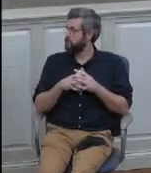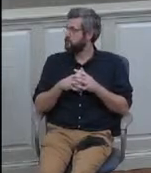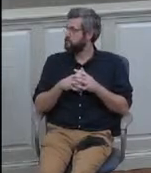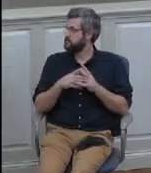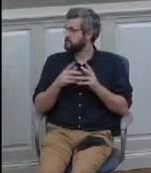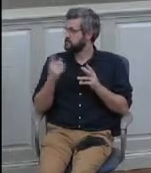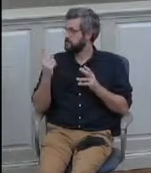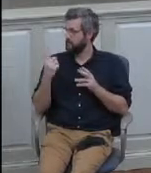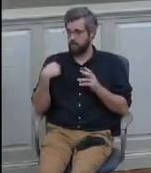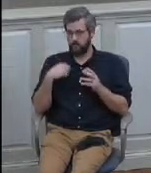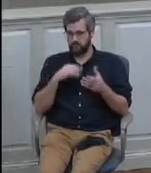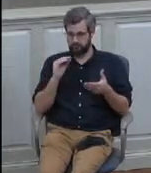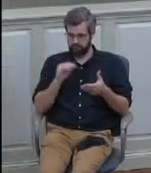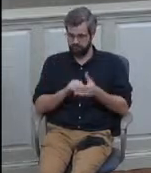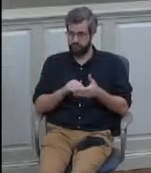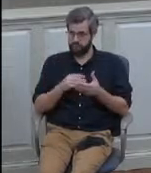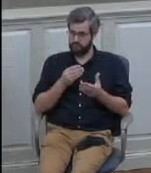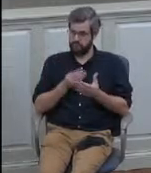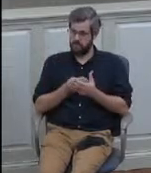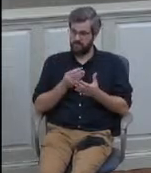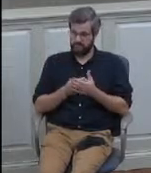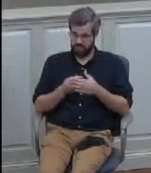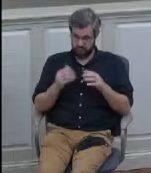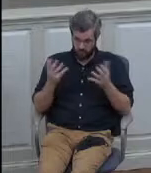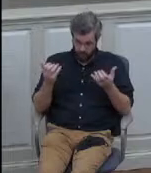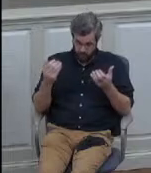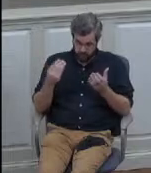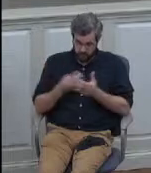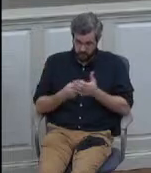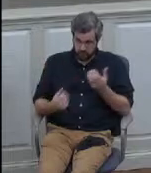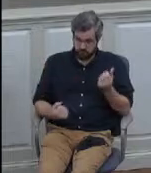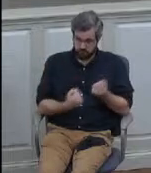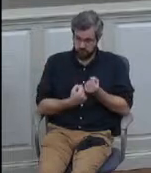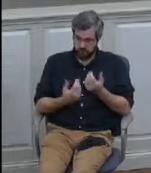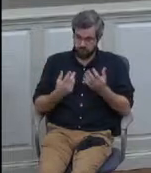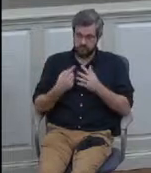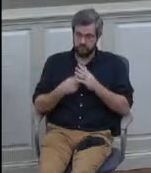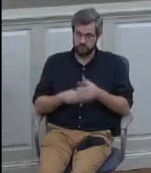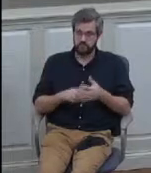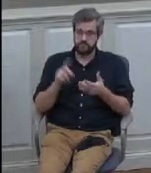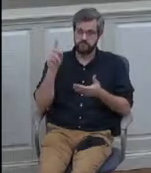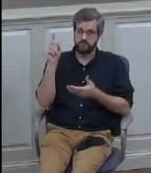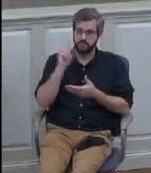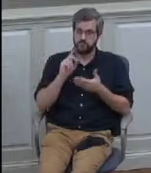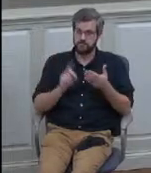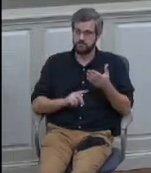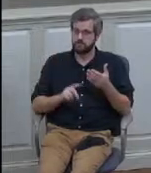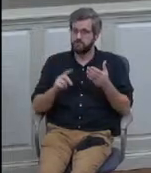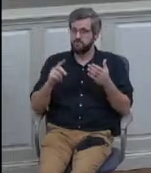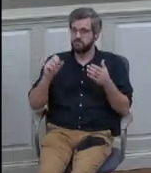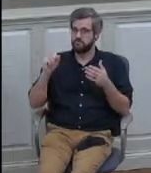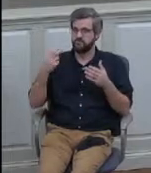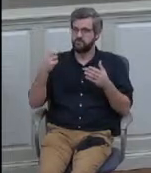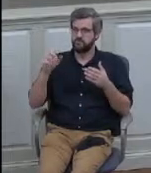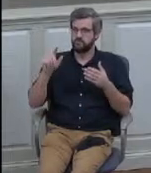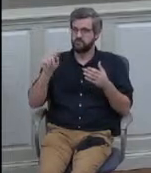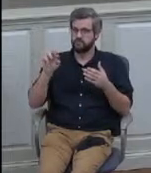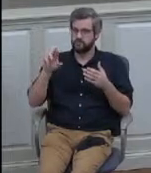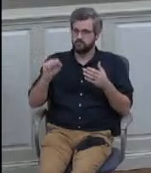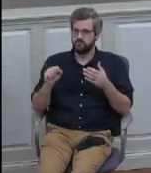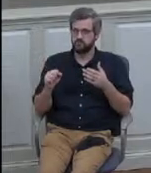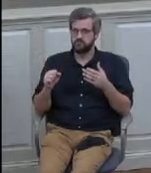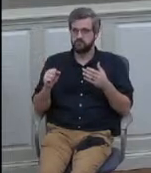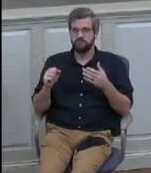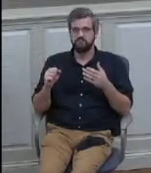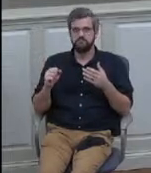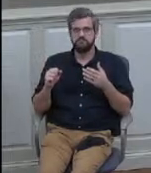in the budget, if this is something you all want to fund, is start designing committal shelters for our cemeteries. You know,